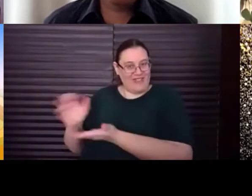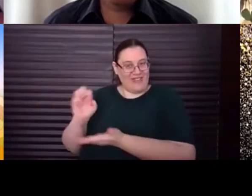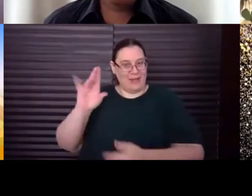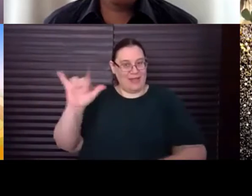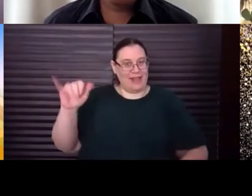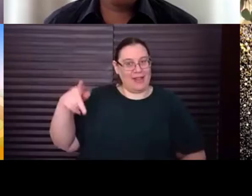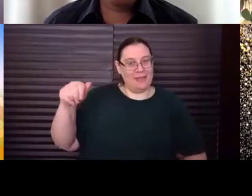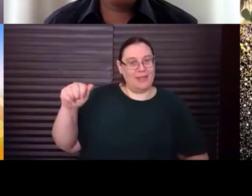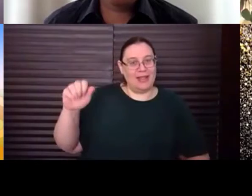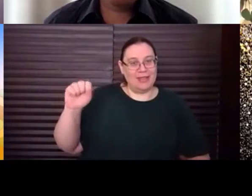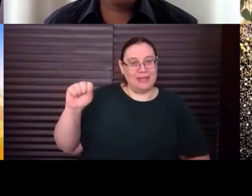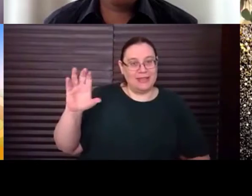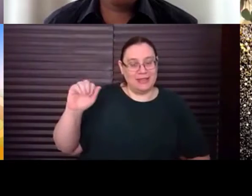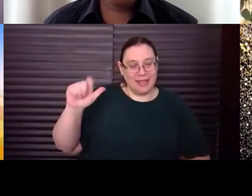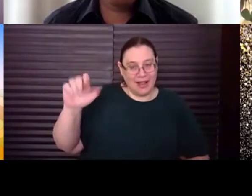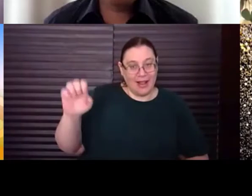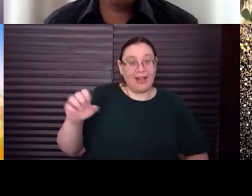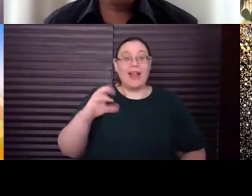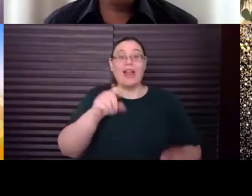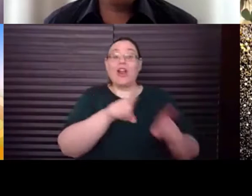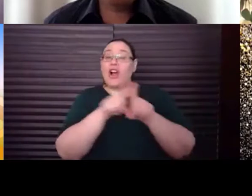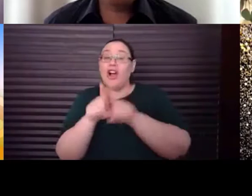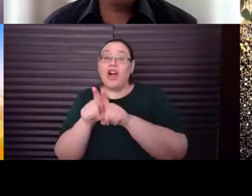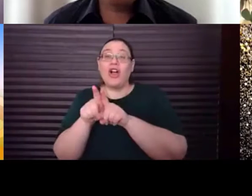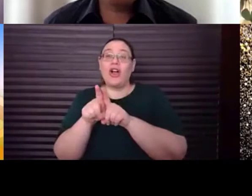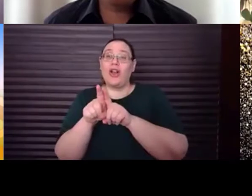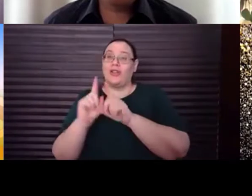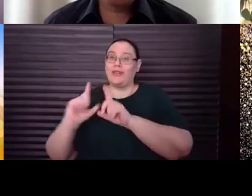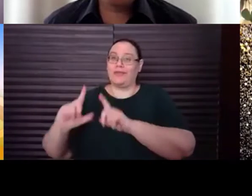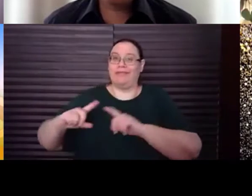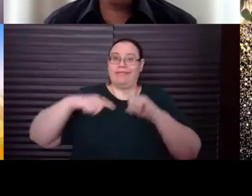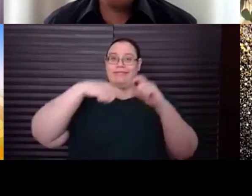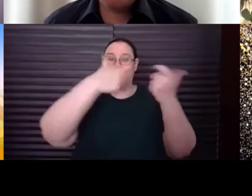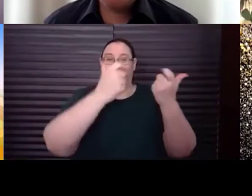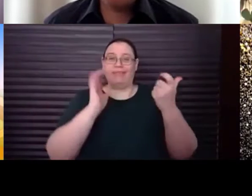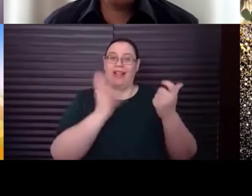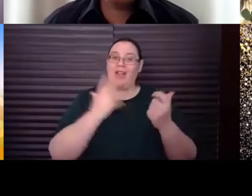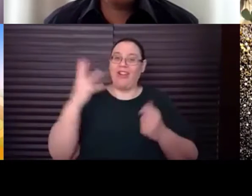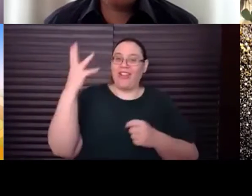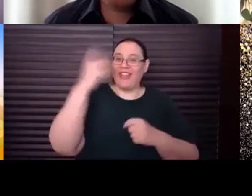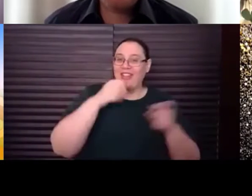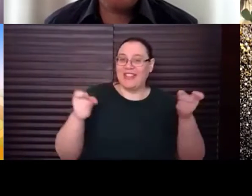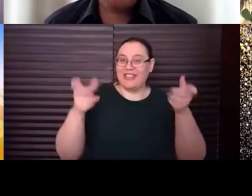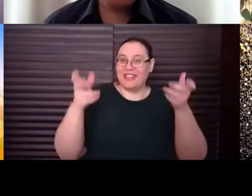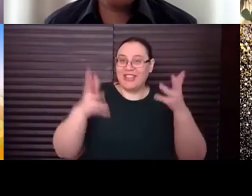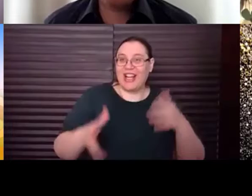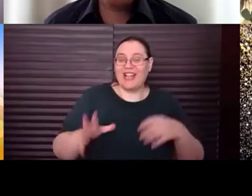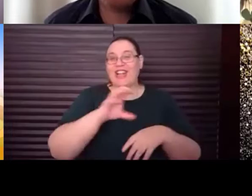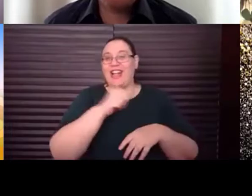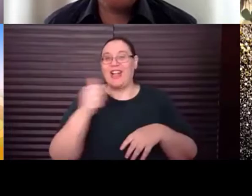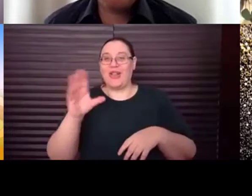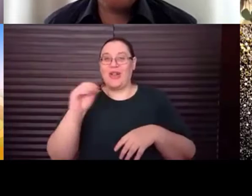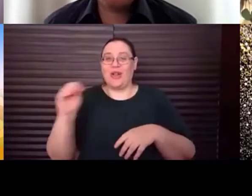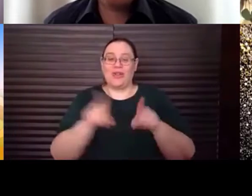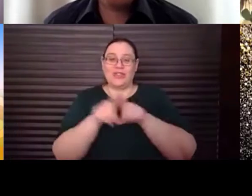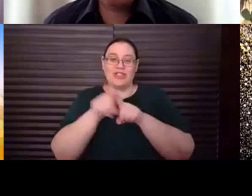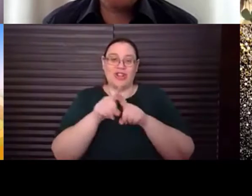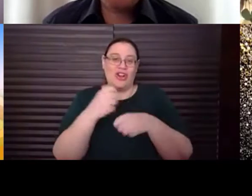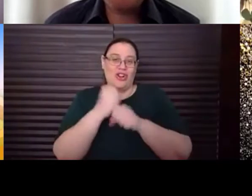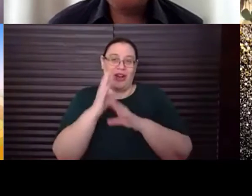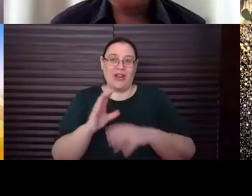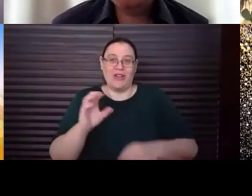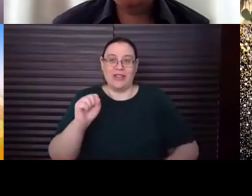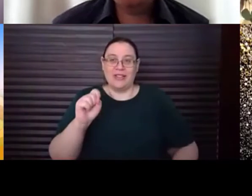Pascal. And then also to point it over to our lovely director and our other co-star creators, Steven